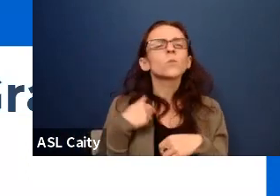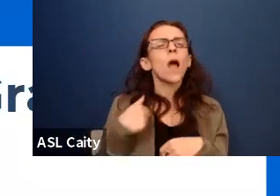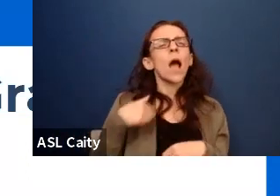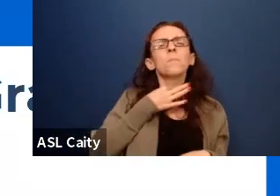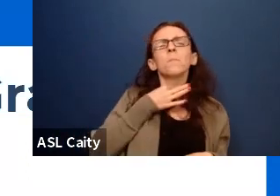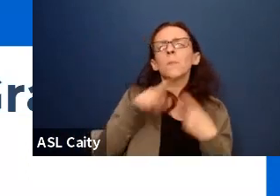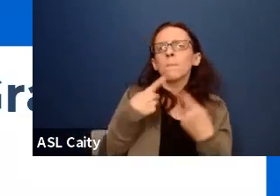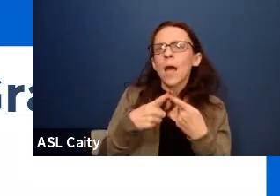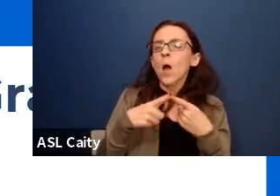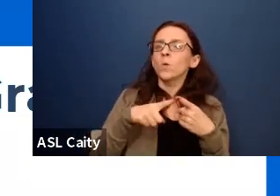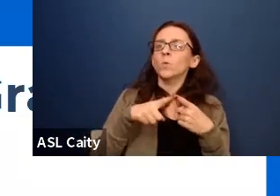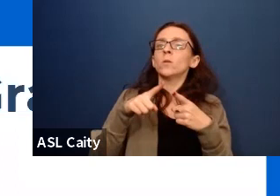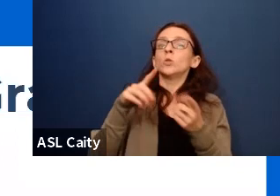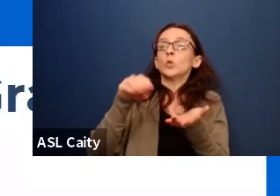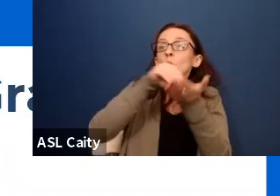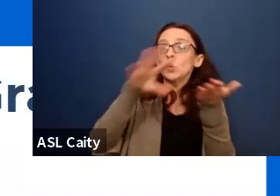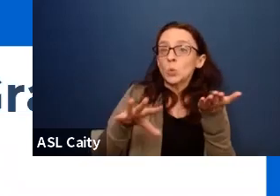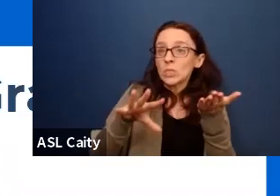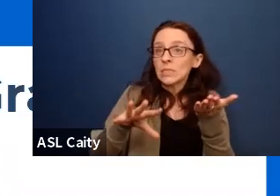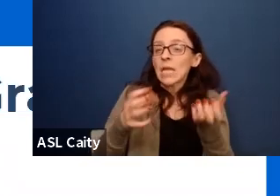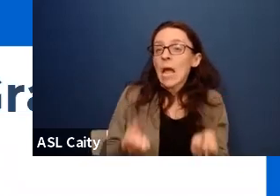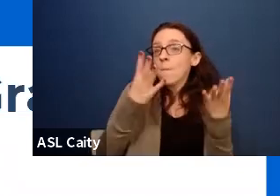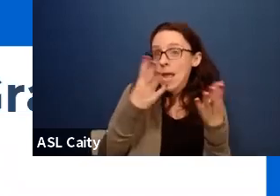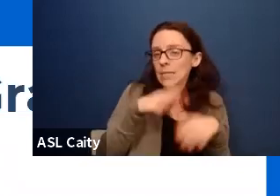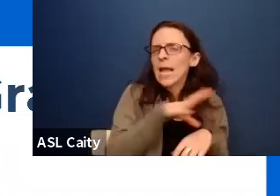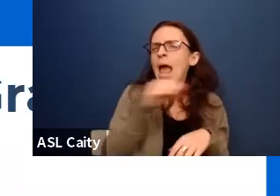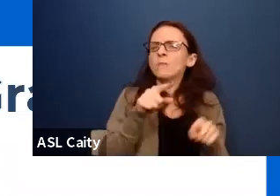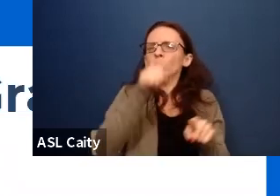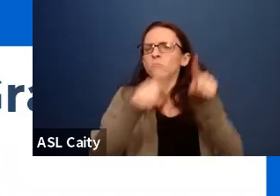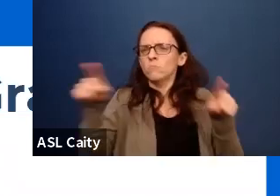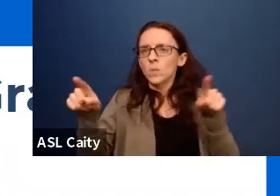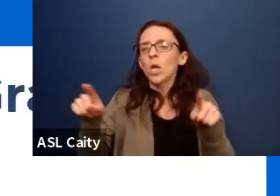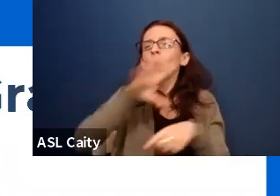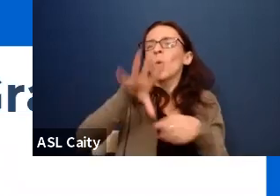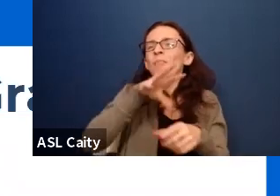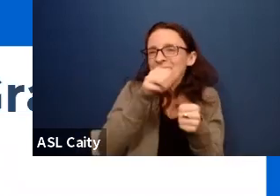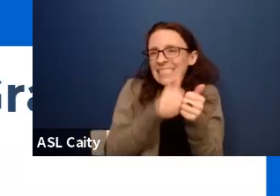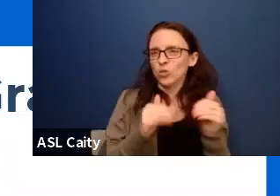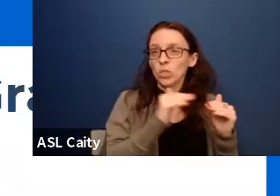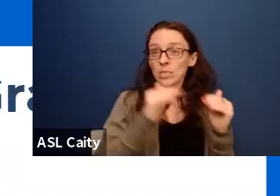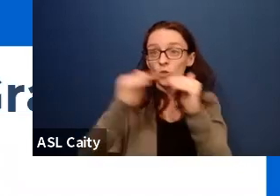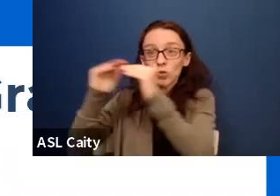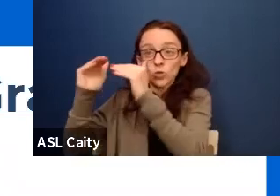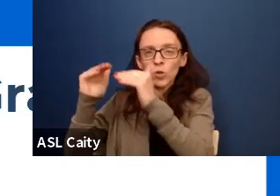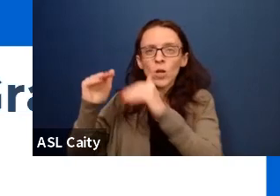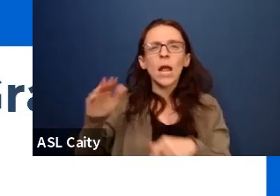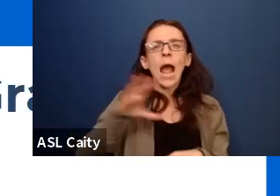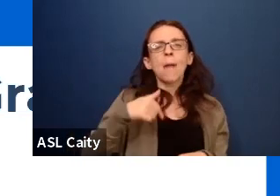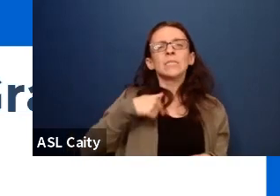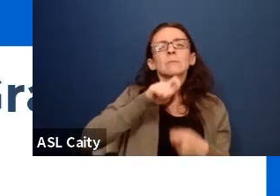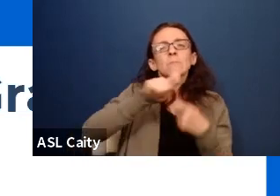students per tier, particularly in the 5 and 8